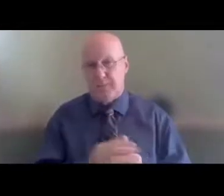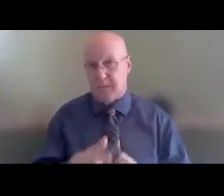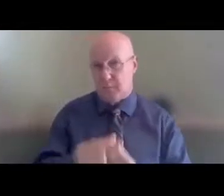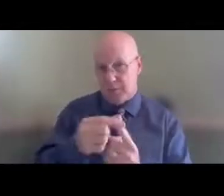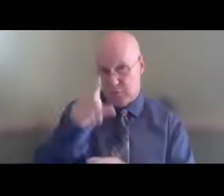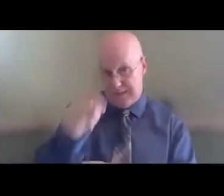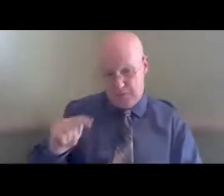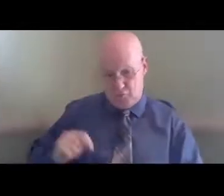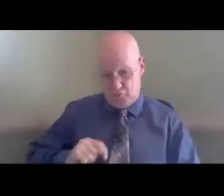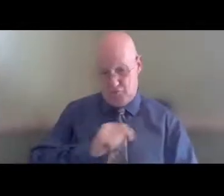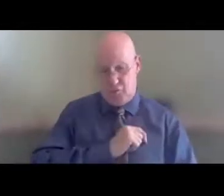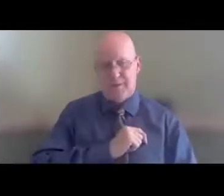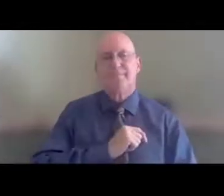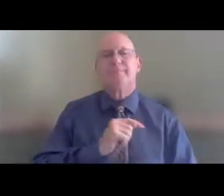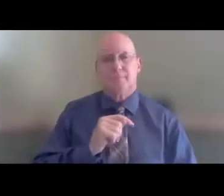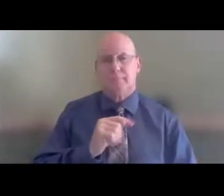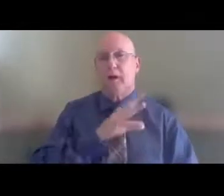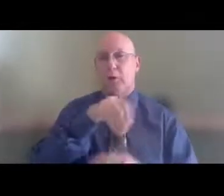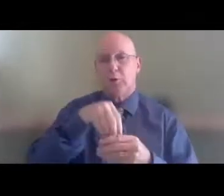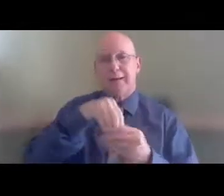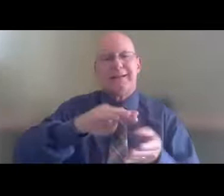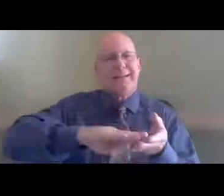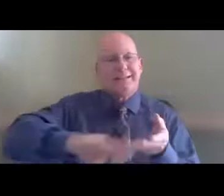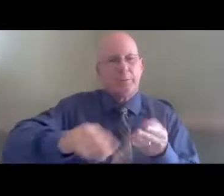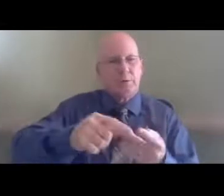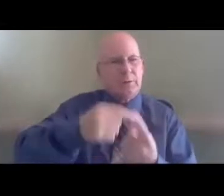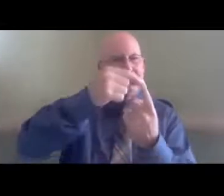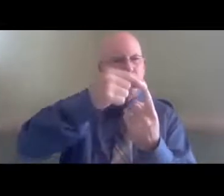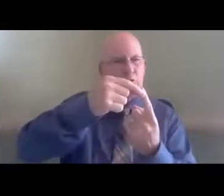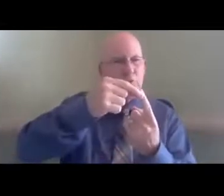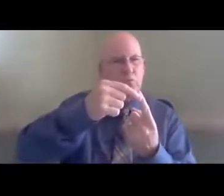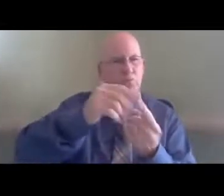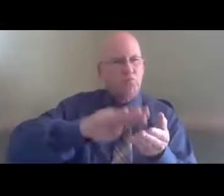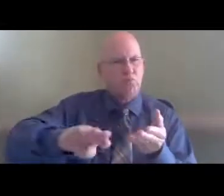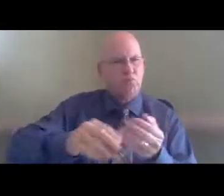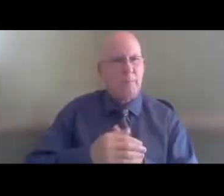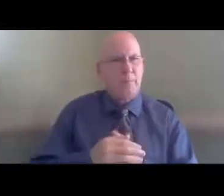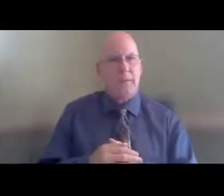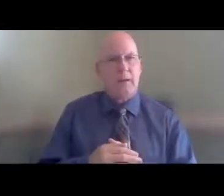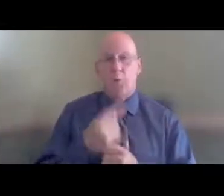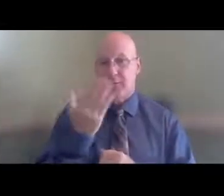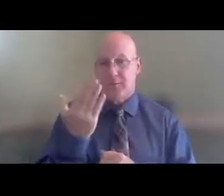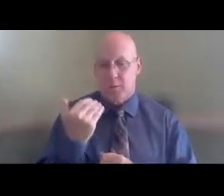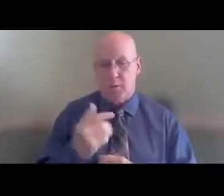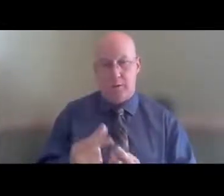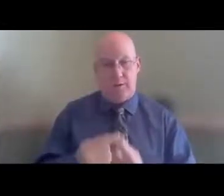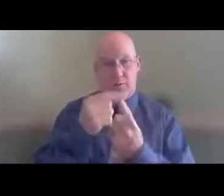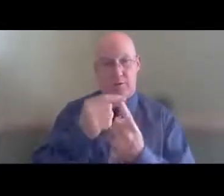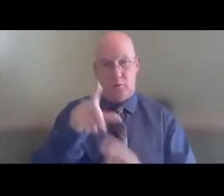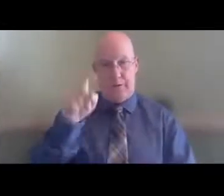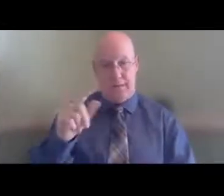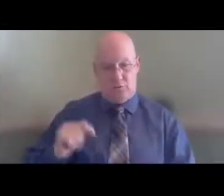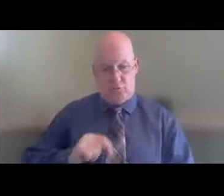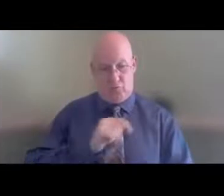trusts fall into the exceptions to that. And as we mentioned before, special needs trusts go into 2